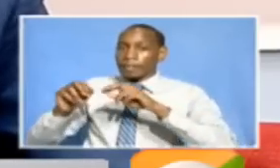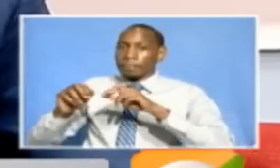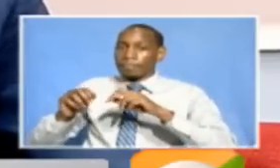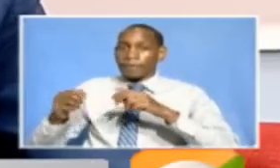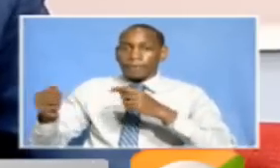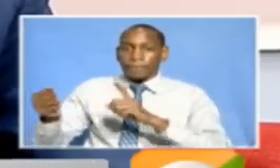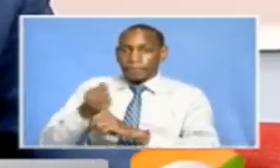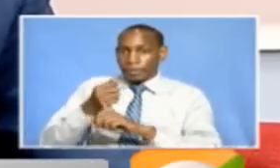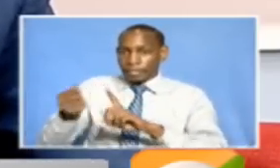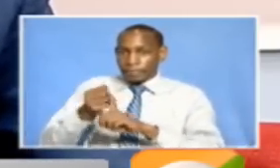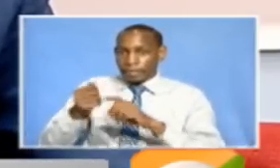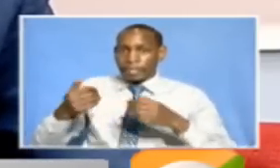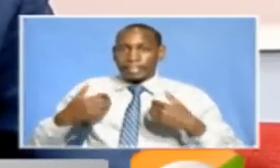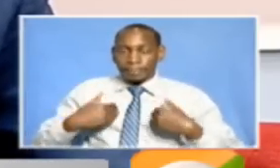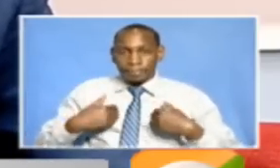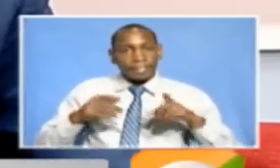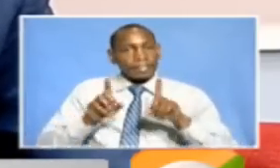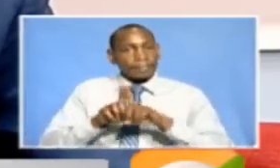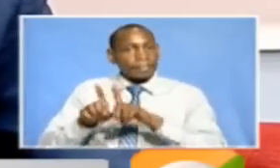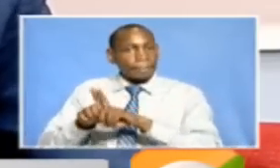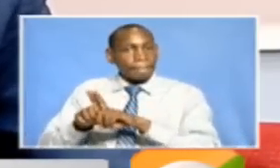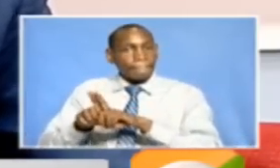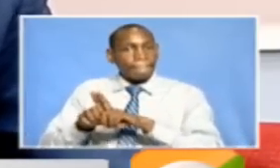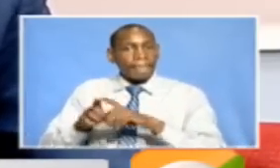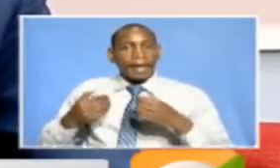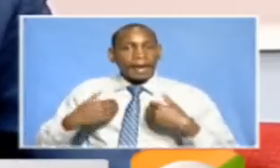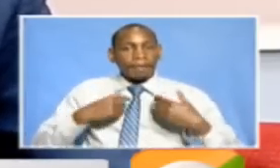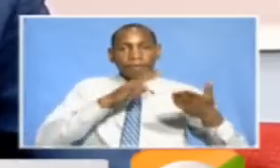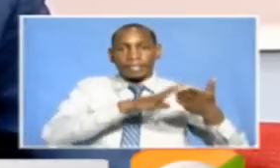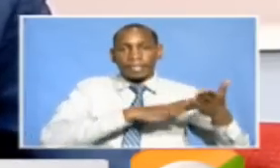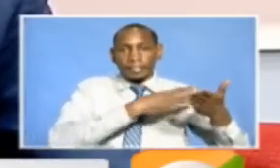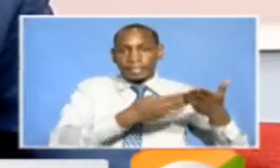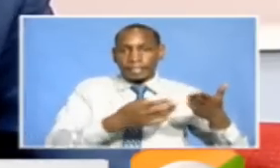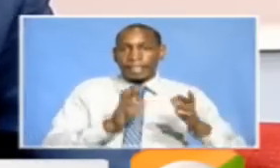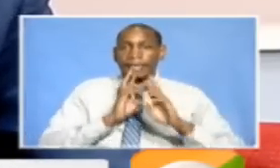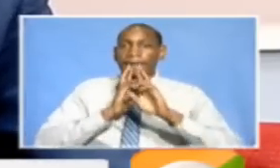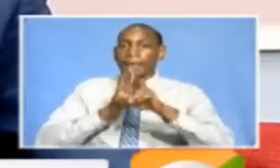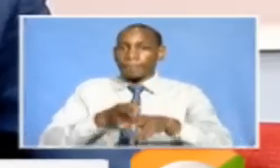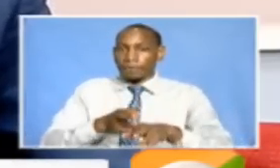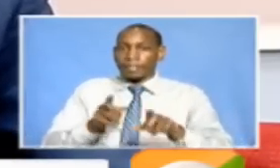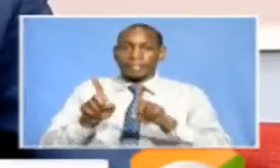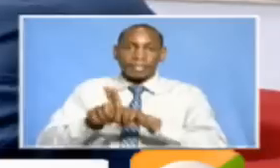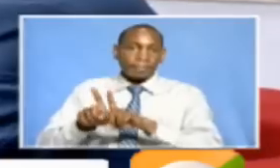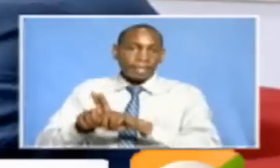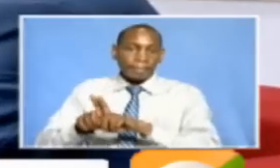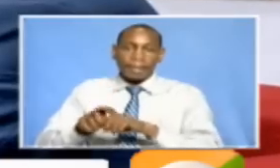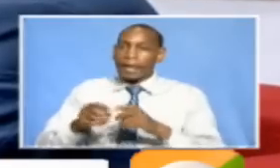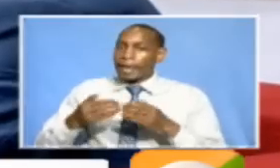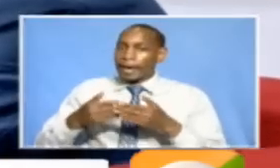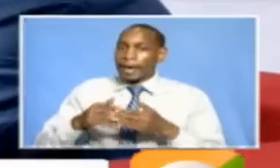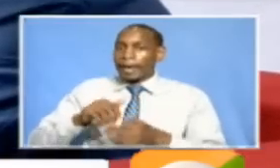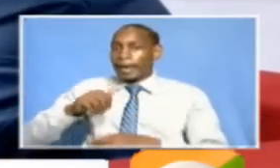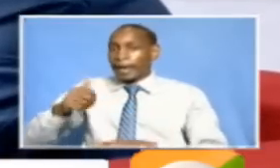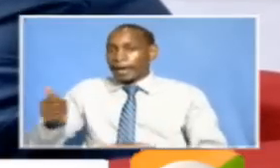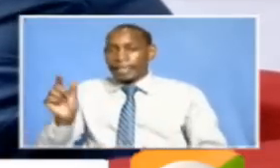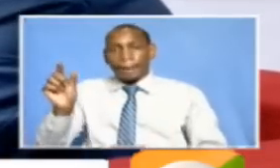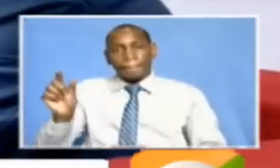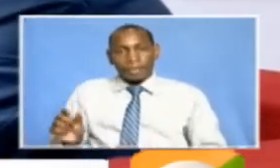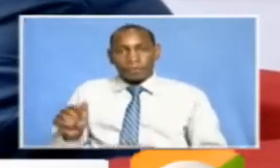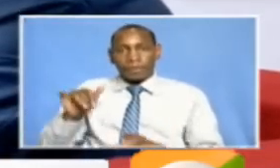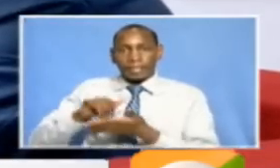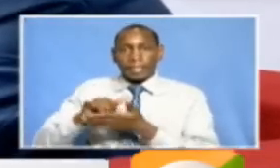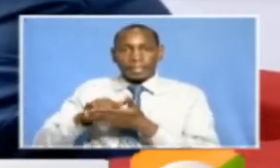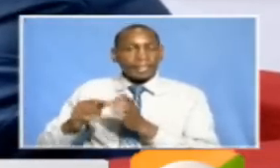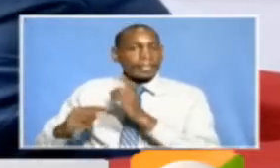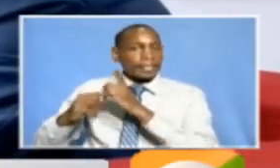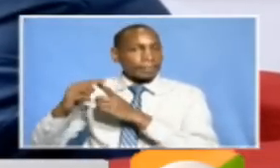violence, and that they have mechanisms to report them just like any other victim that